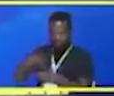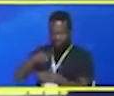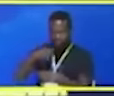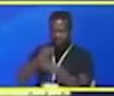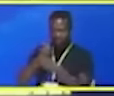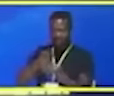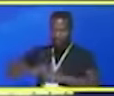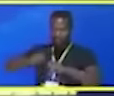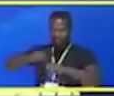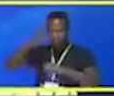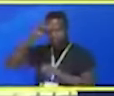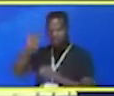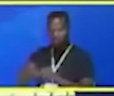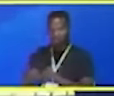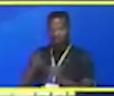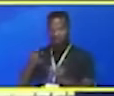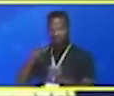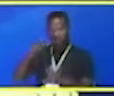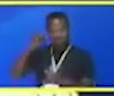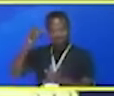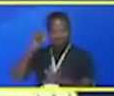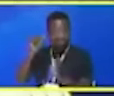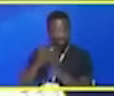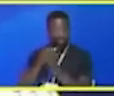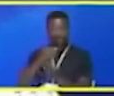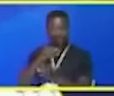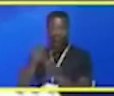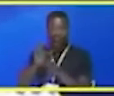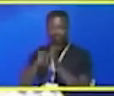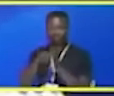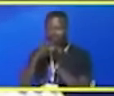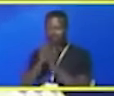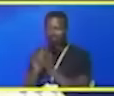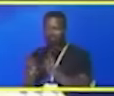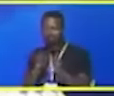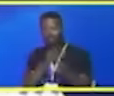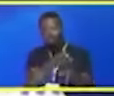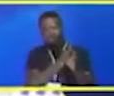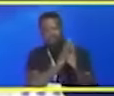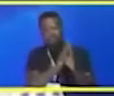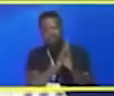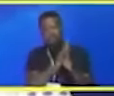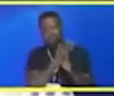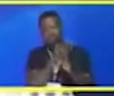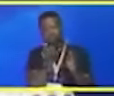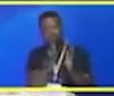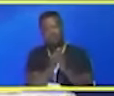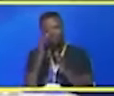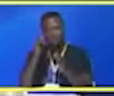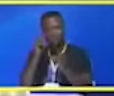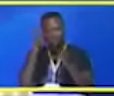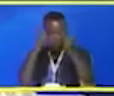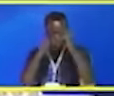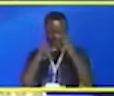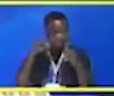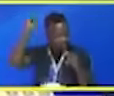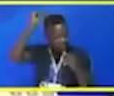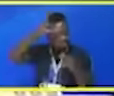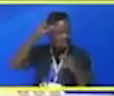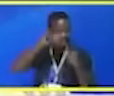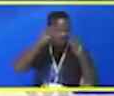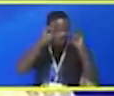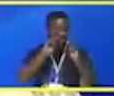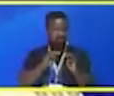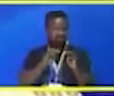men. Listen, the Bible says, go and borrow vessel. Can I tell you why the anointing for signs and wonders